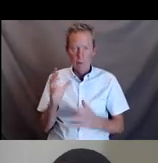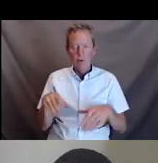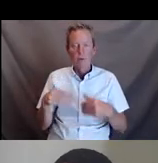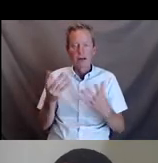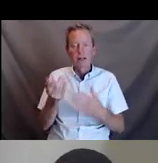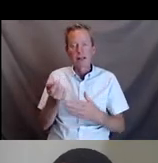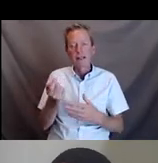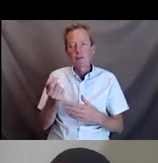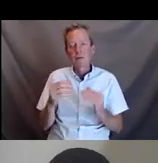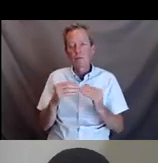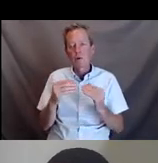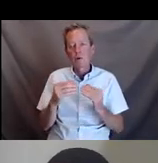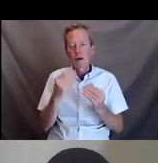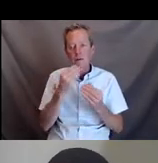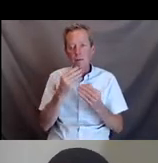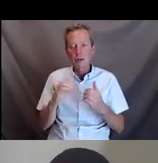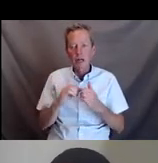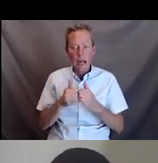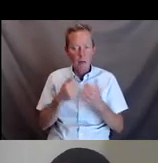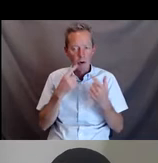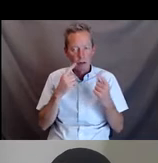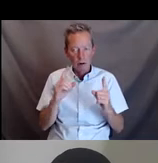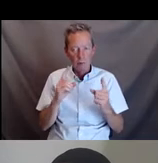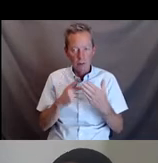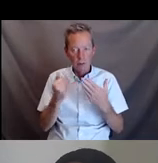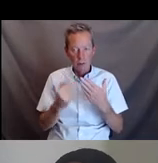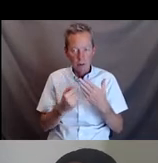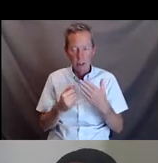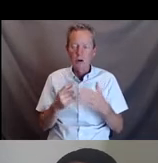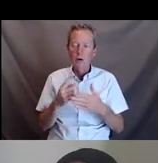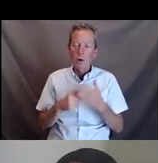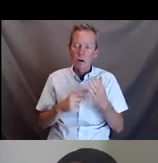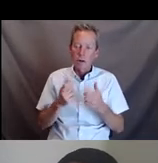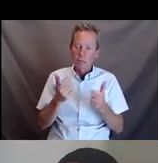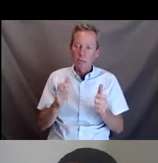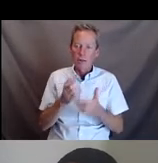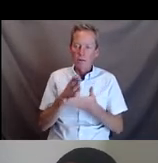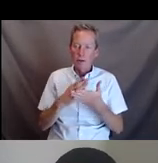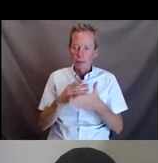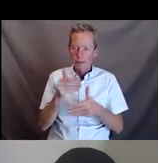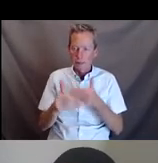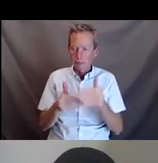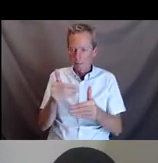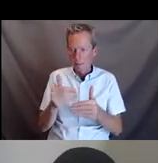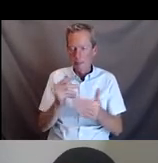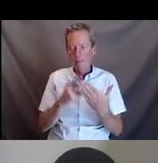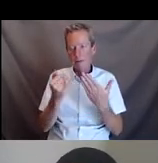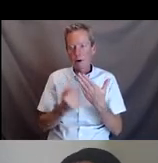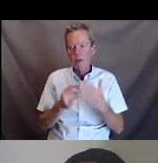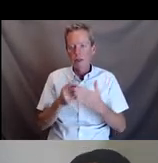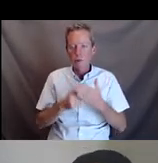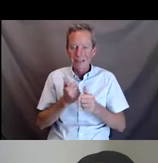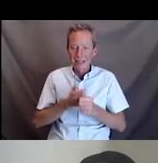insight on how are we going to do that? What are the major phases of the project? and sort of what are each of those